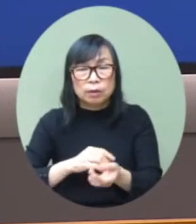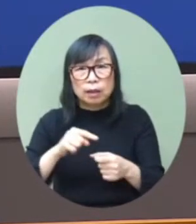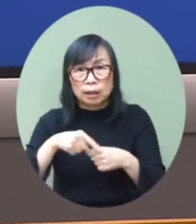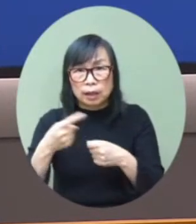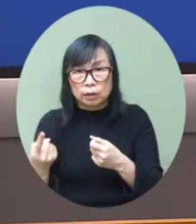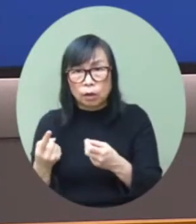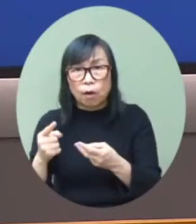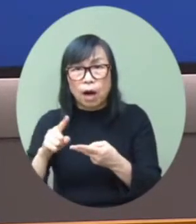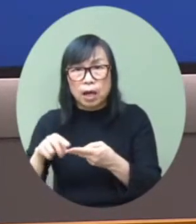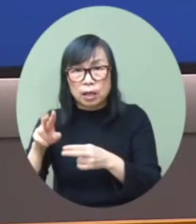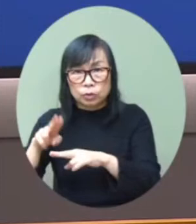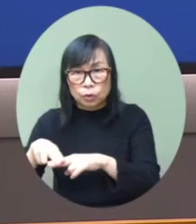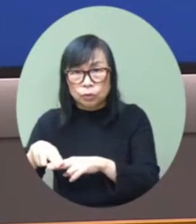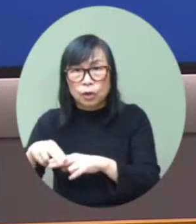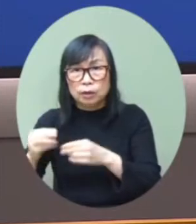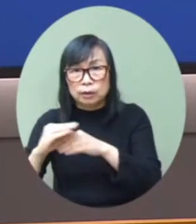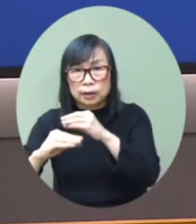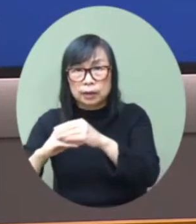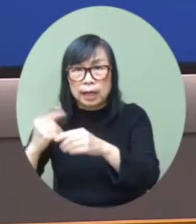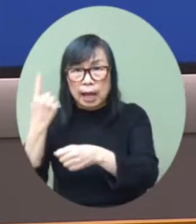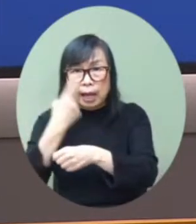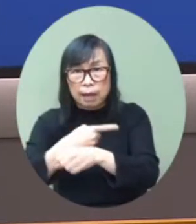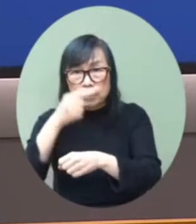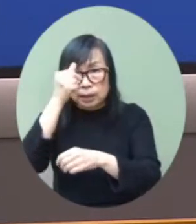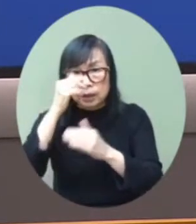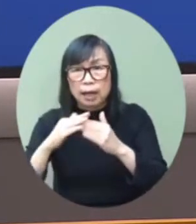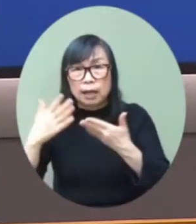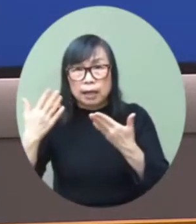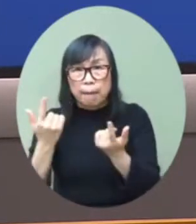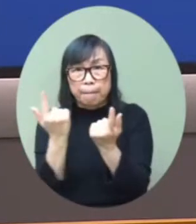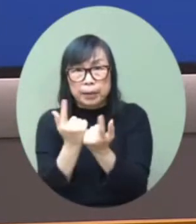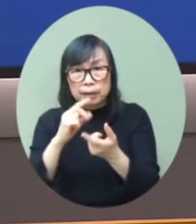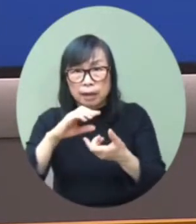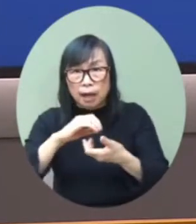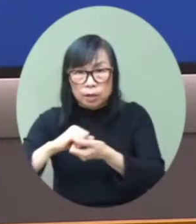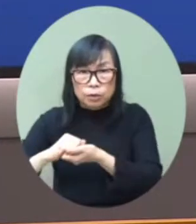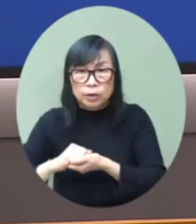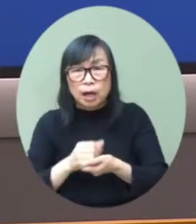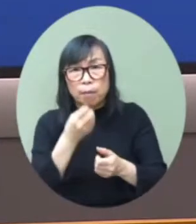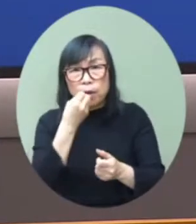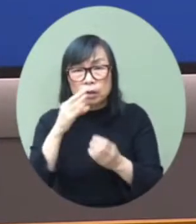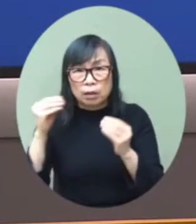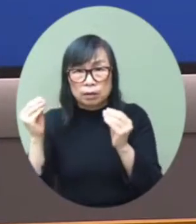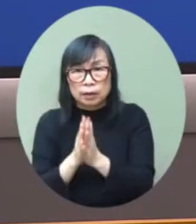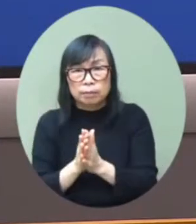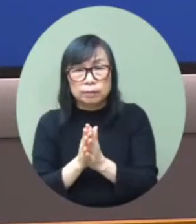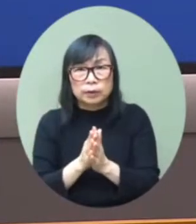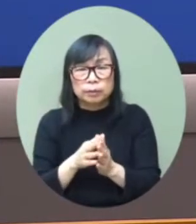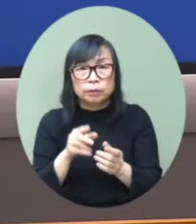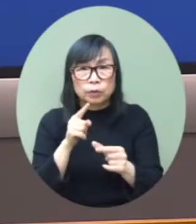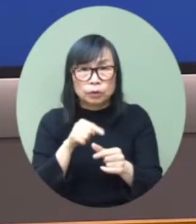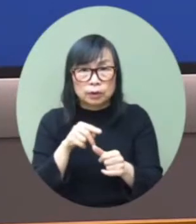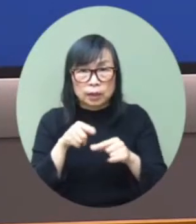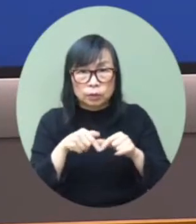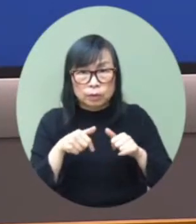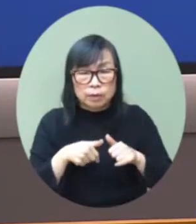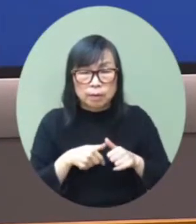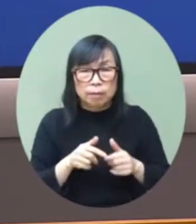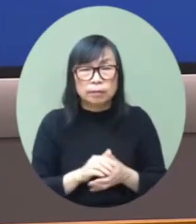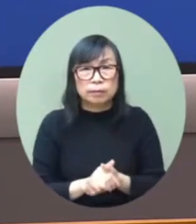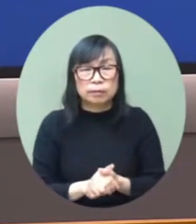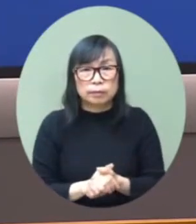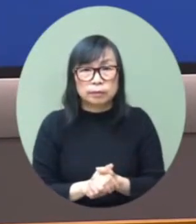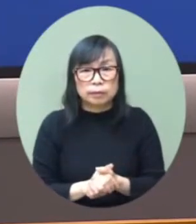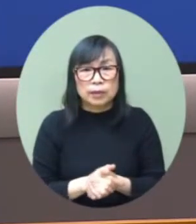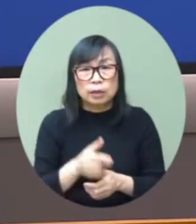treatment facility. Another one will be the North Lantau Infection Control Center.